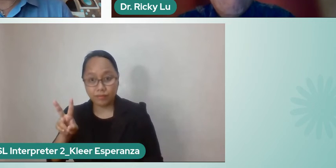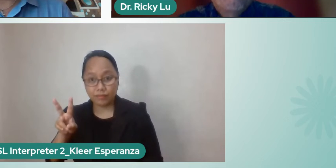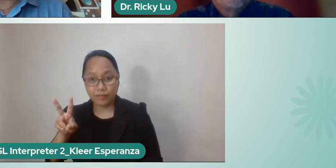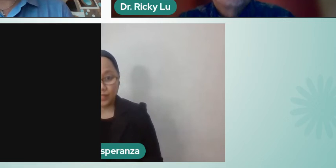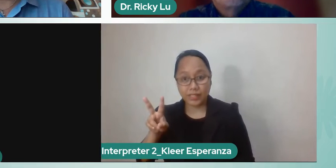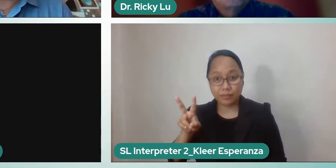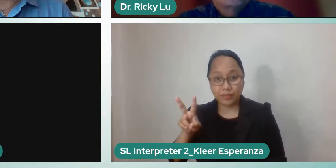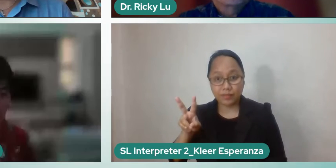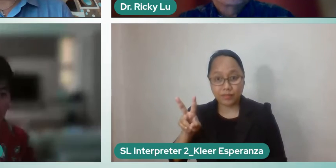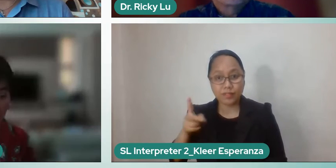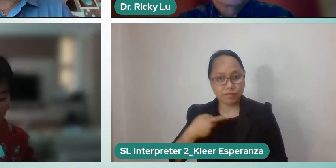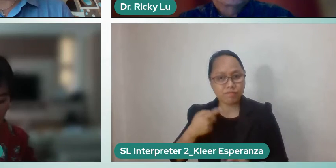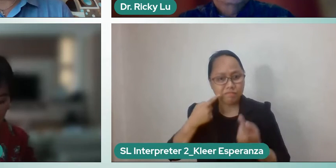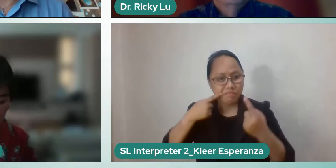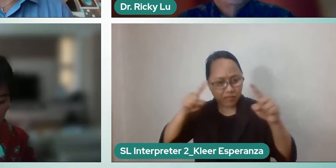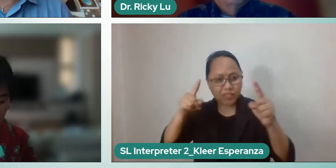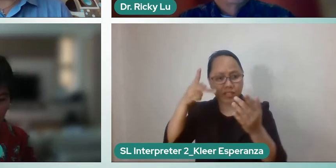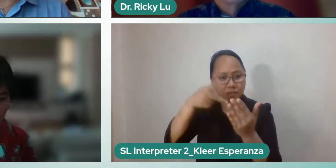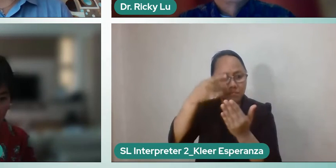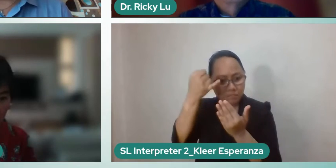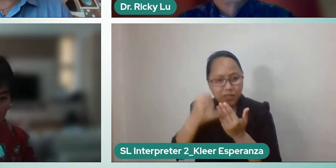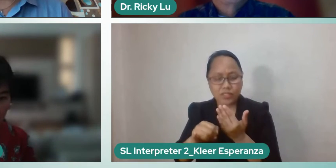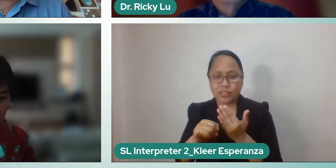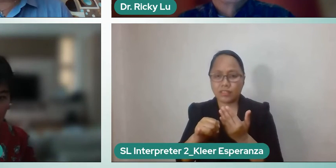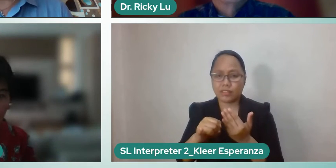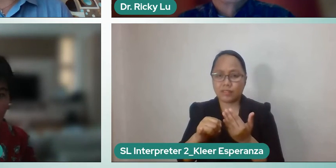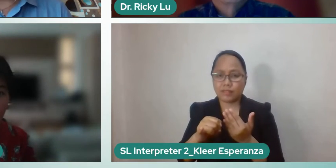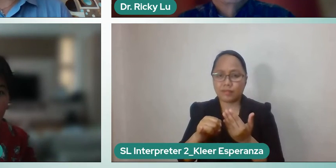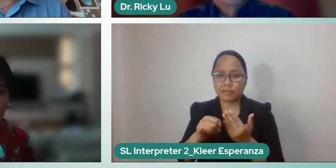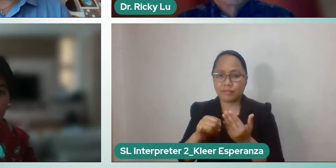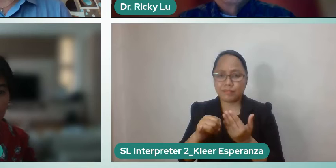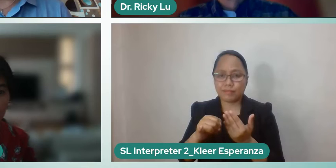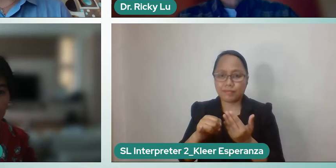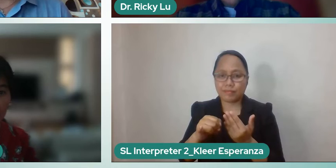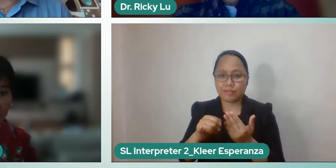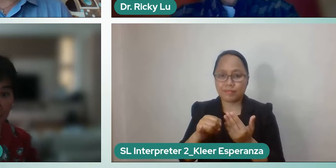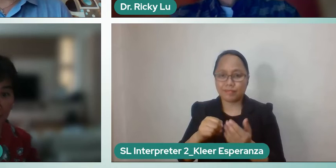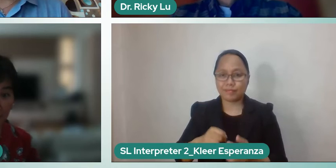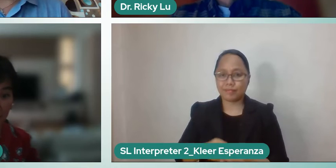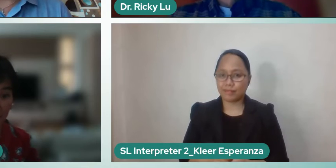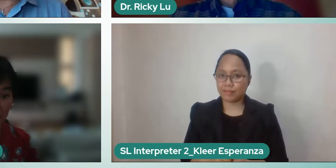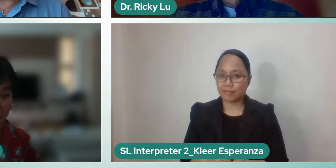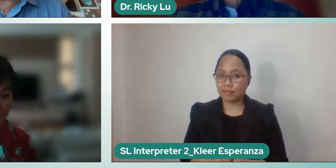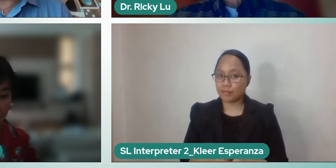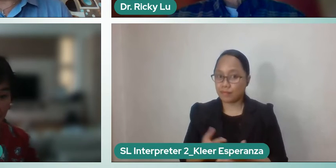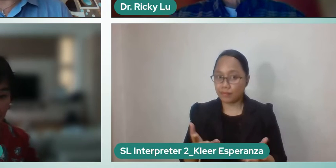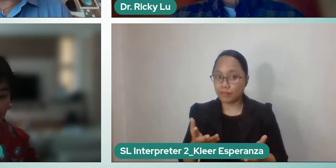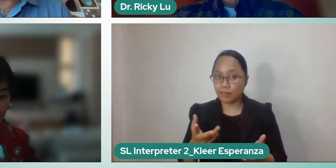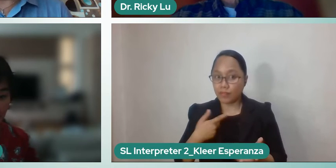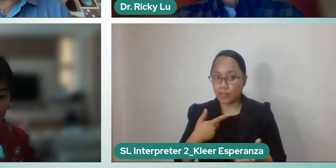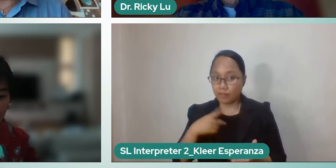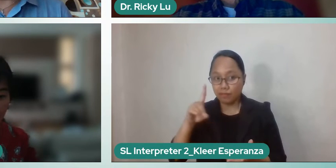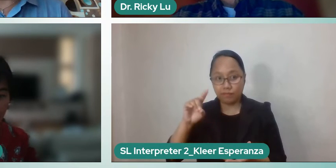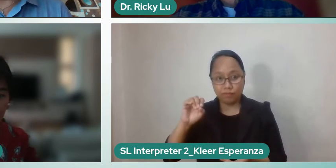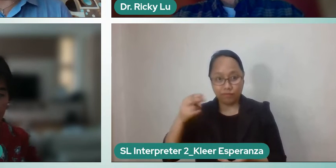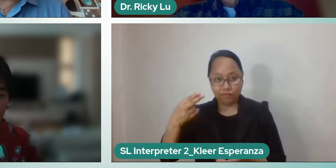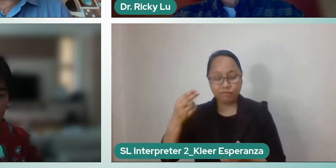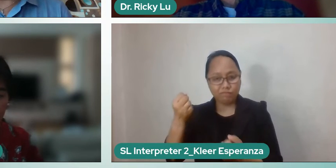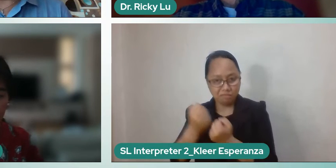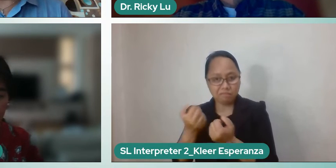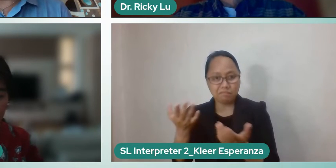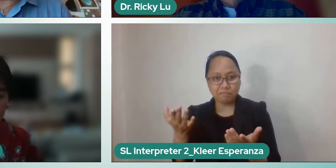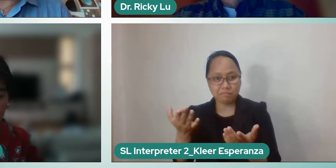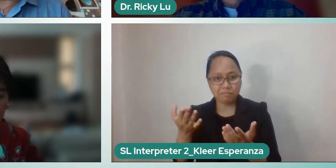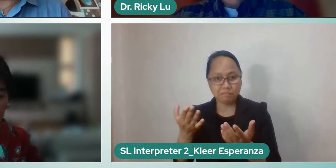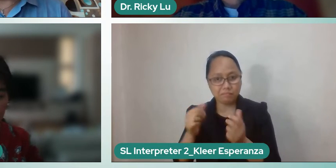of the success project in the Let me Philippines, just state a particularly. couple of takeaways that I've heard.